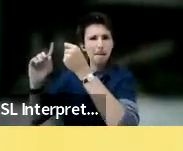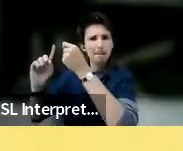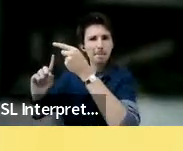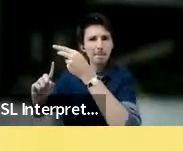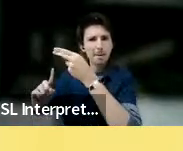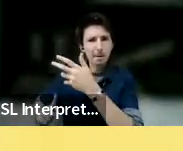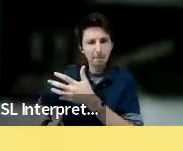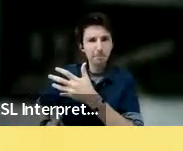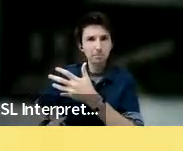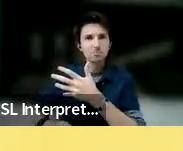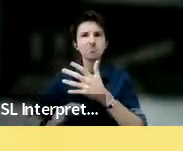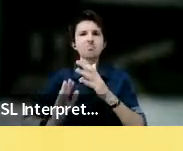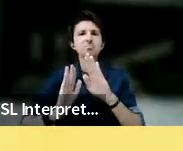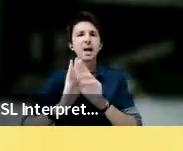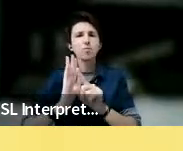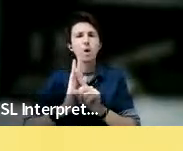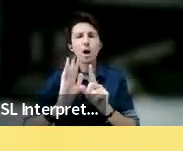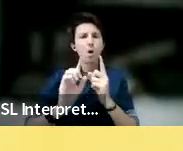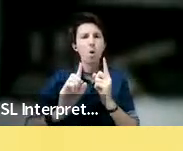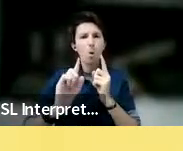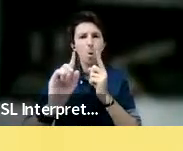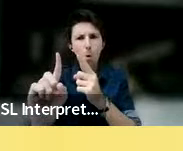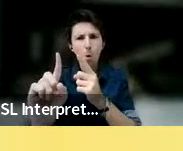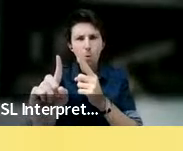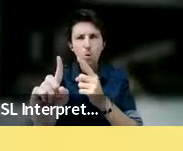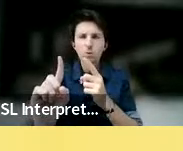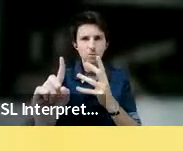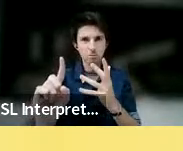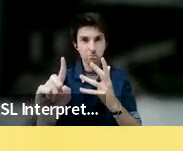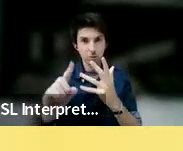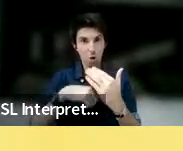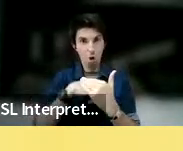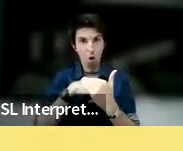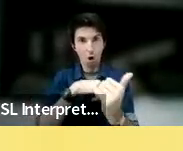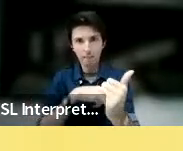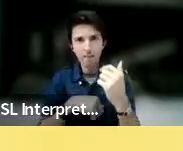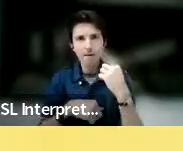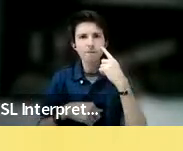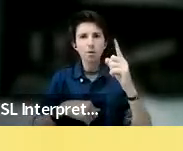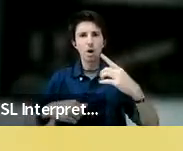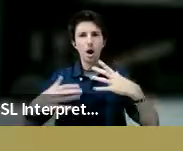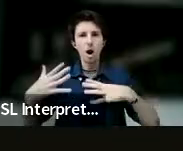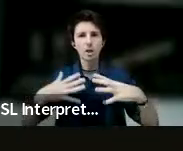be aware of when they're being called for a costume fitting.